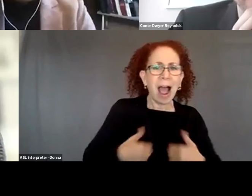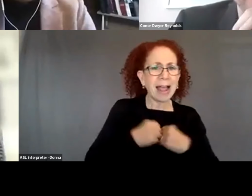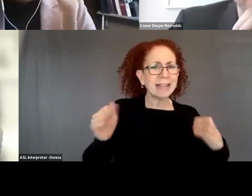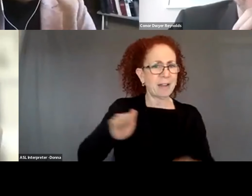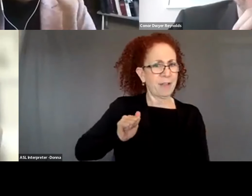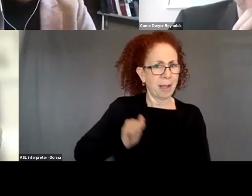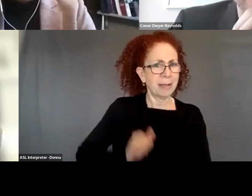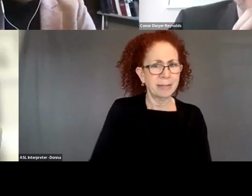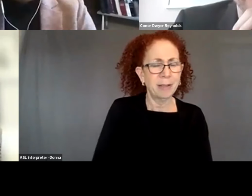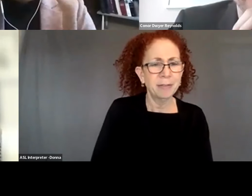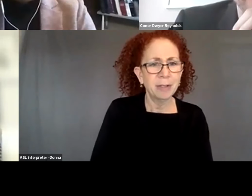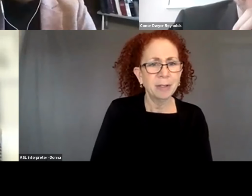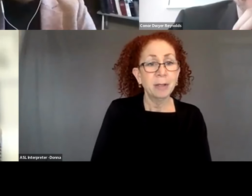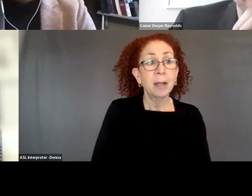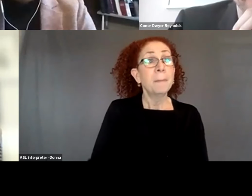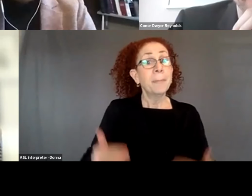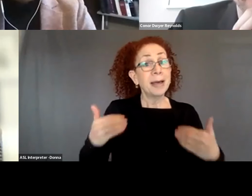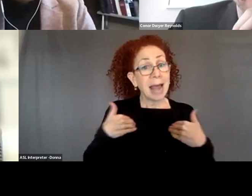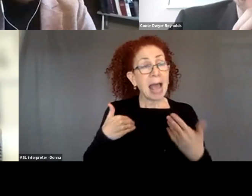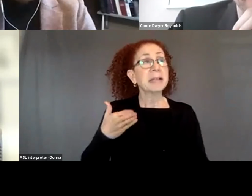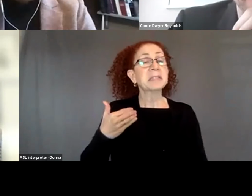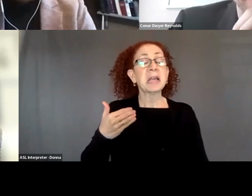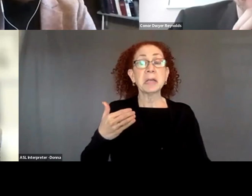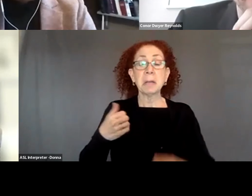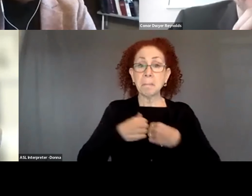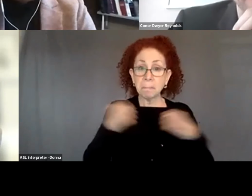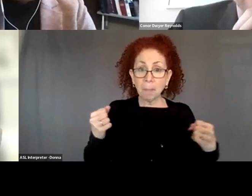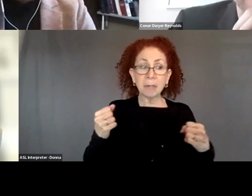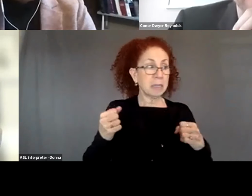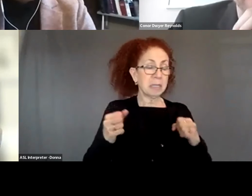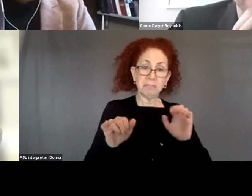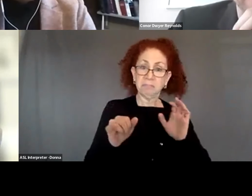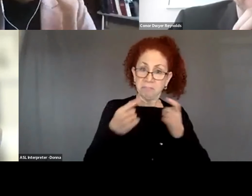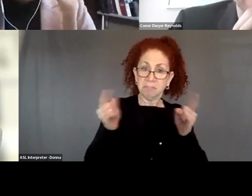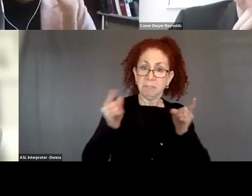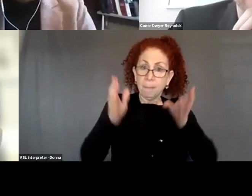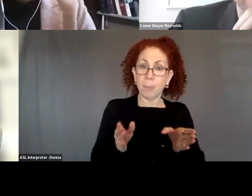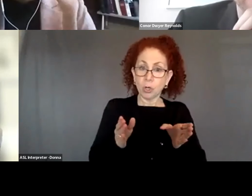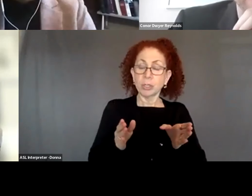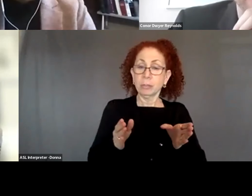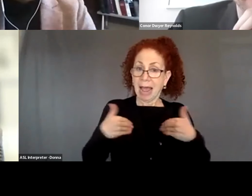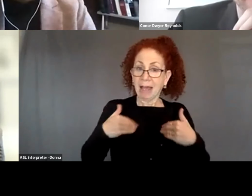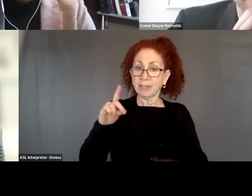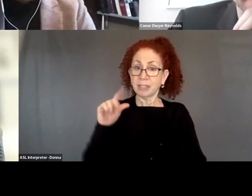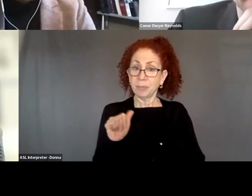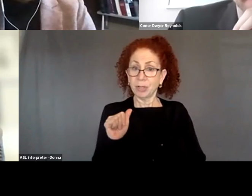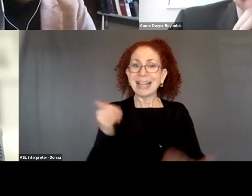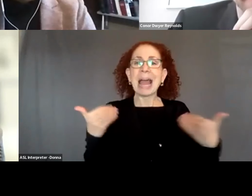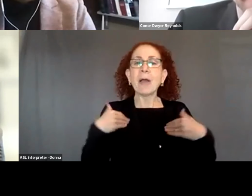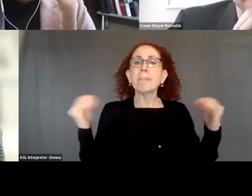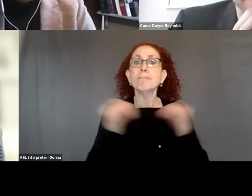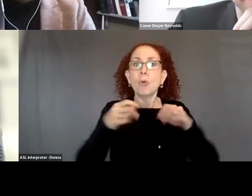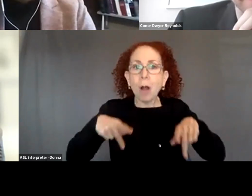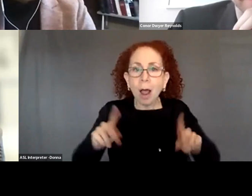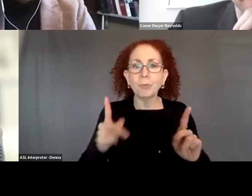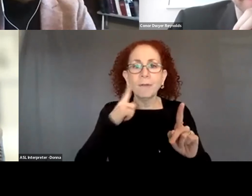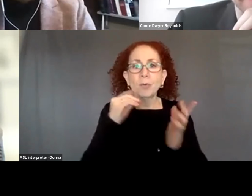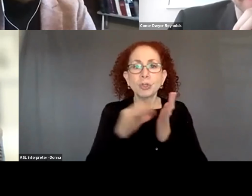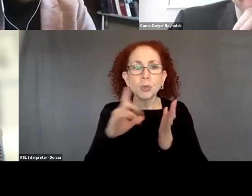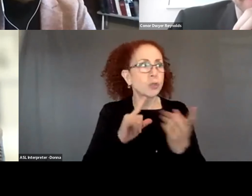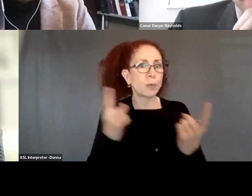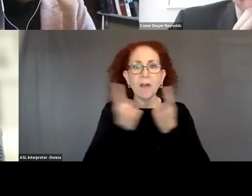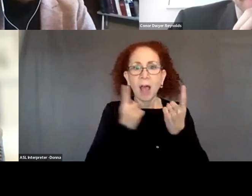myself. But as a publicly identified person with a disability, I have many, many more opportunities for students to find